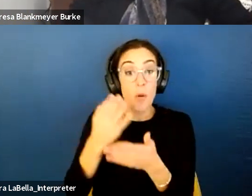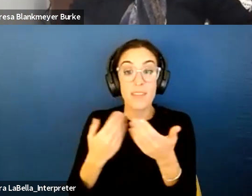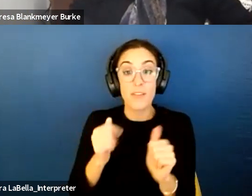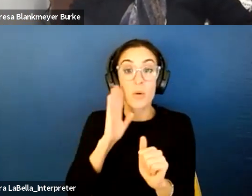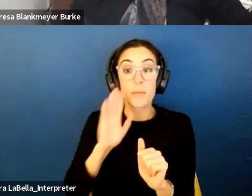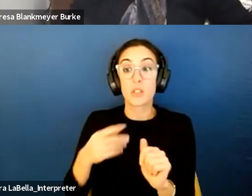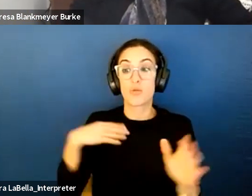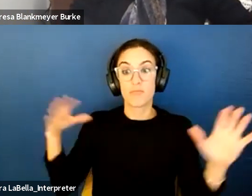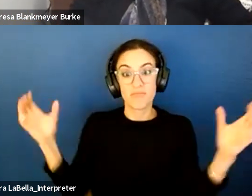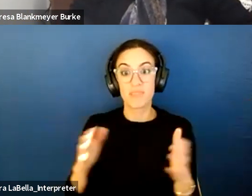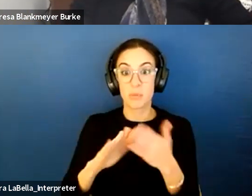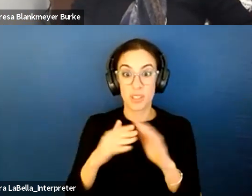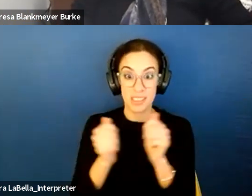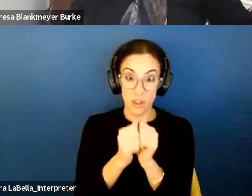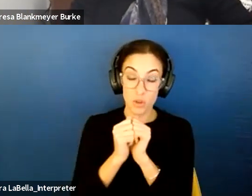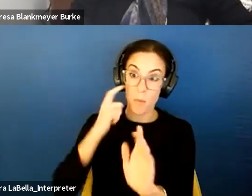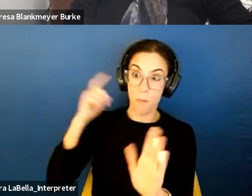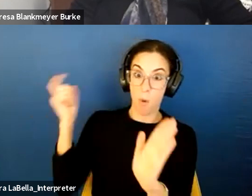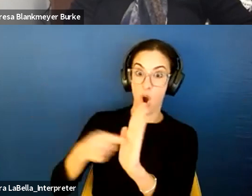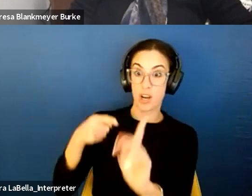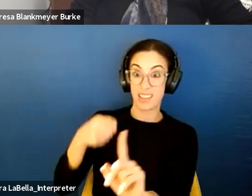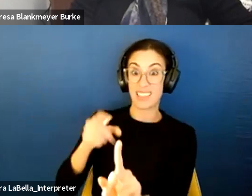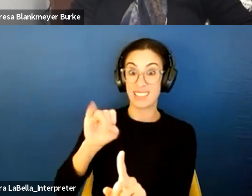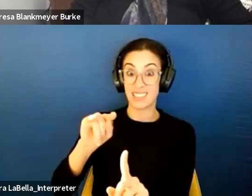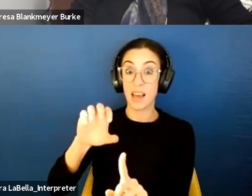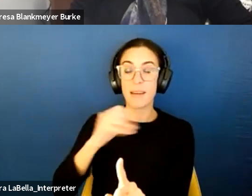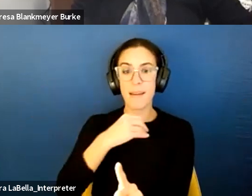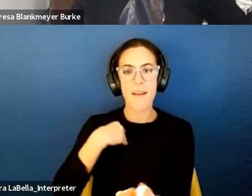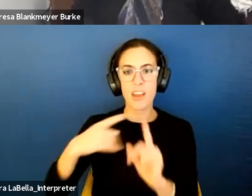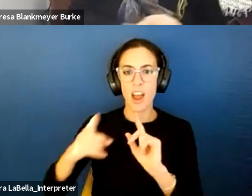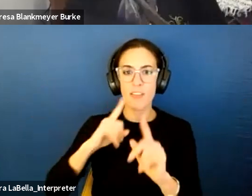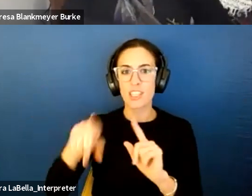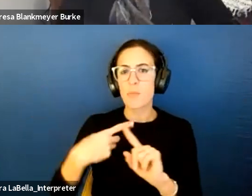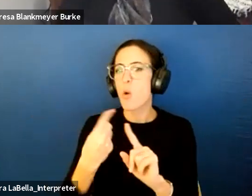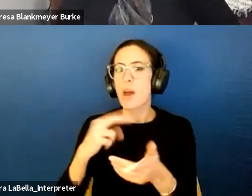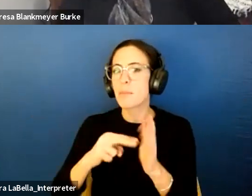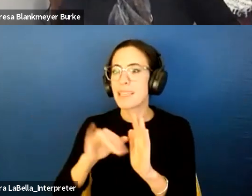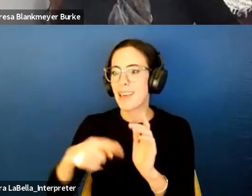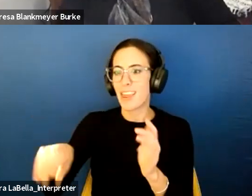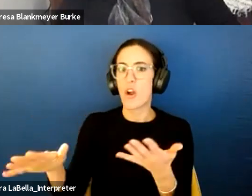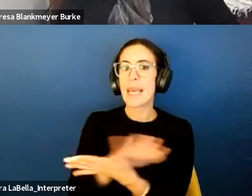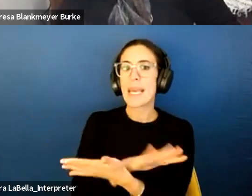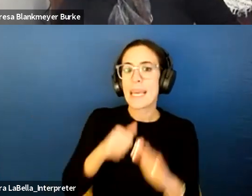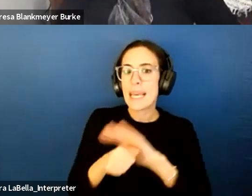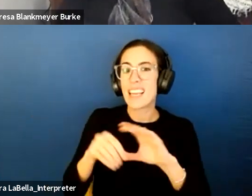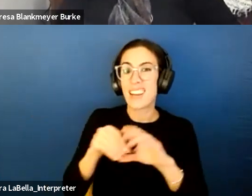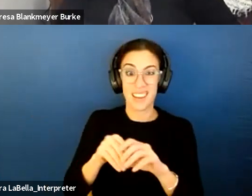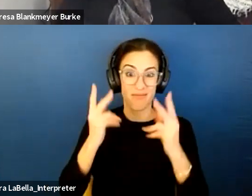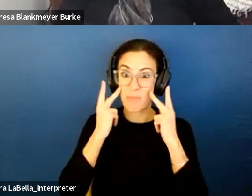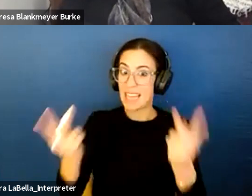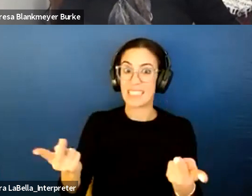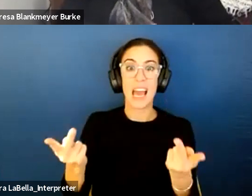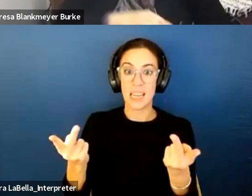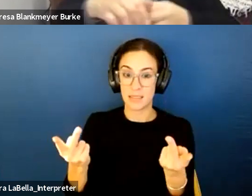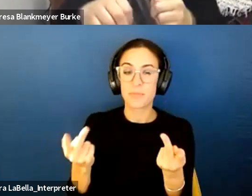mark these sites, and most importantly, to have the conversations about what does it mean that these things are hidden in plain sight. The other thing I'll sort of thought really quickly